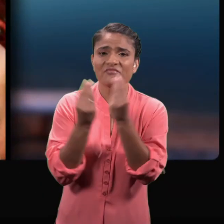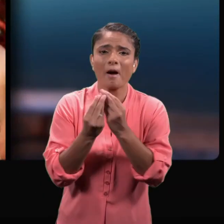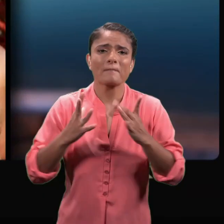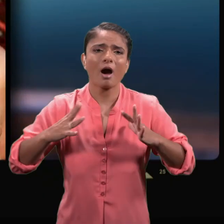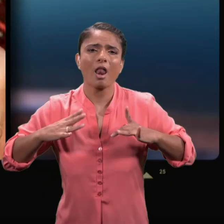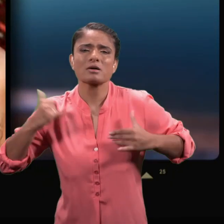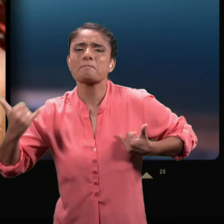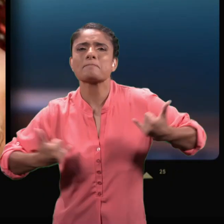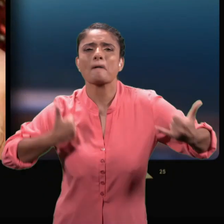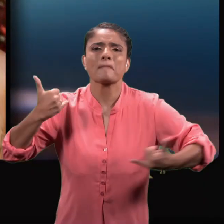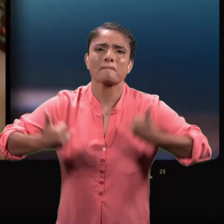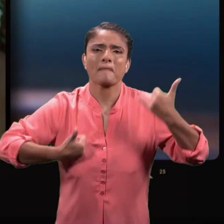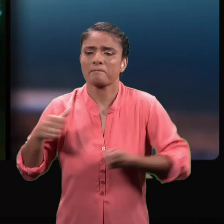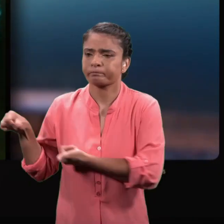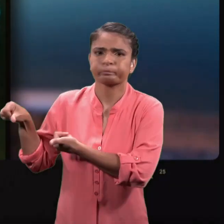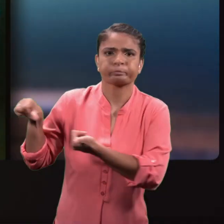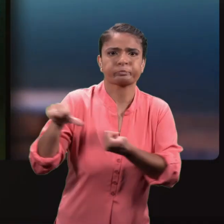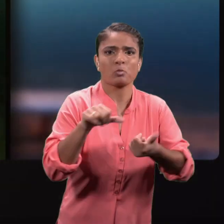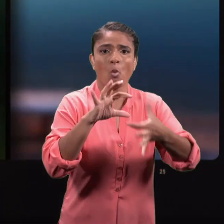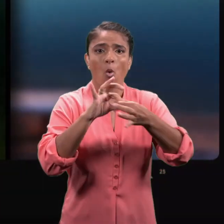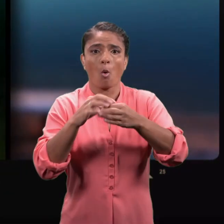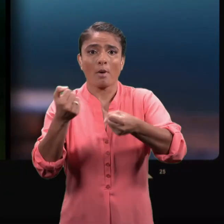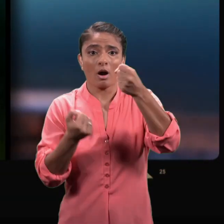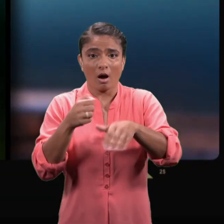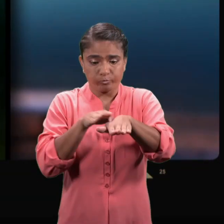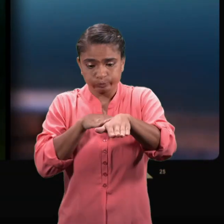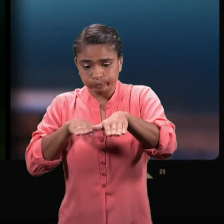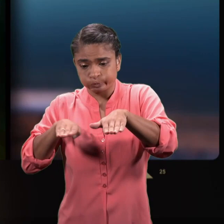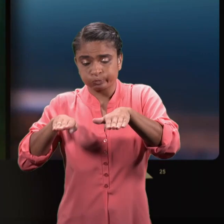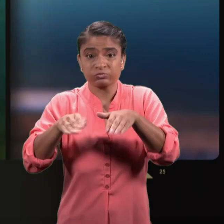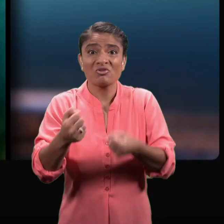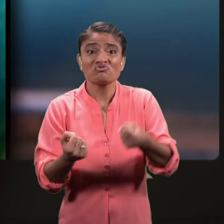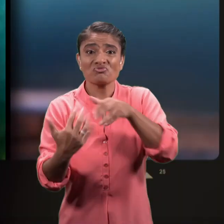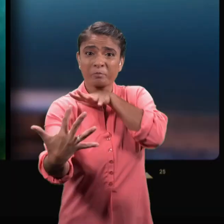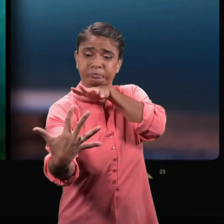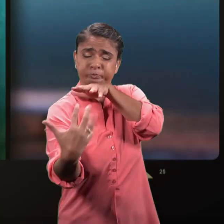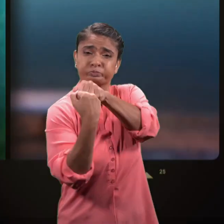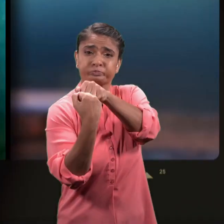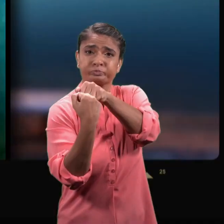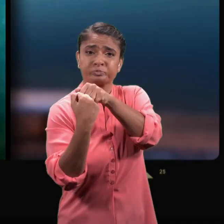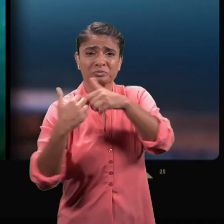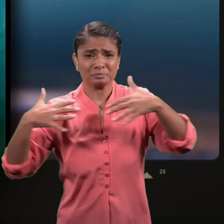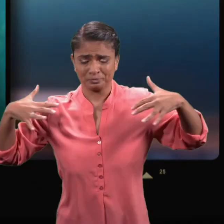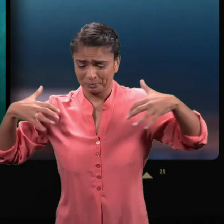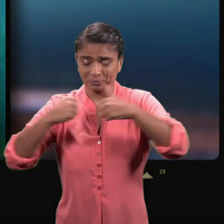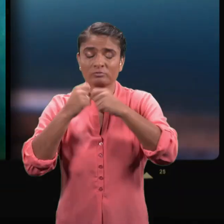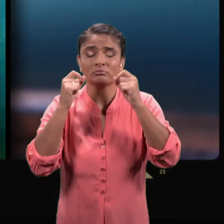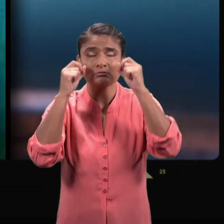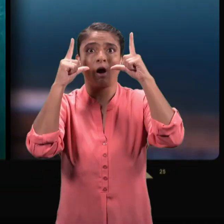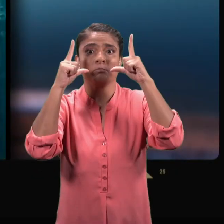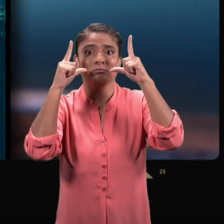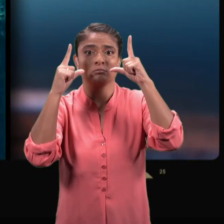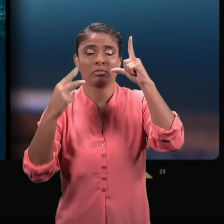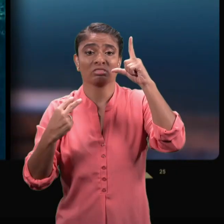After an amazing family holiday, they were on their way back home when a car overtook a truck and crashed right into them and caused a head-to-head